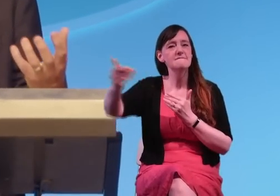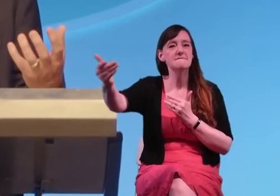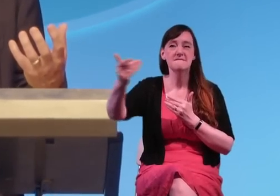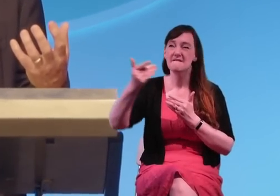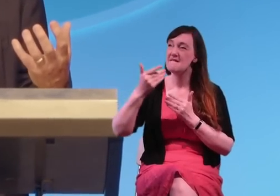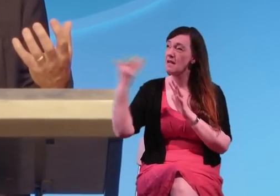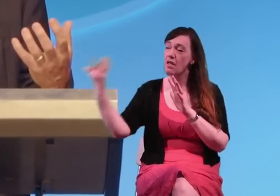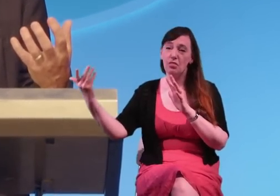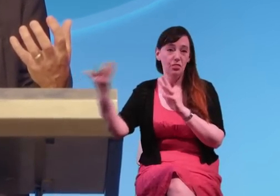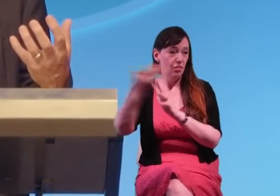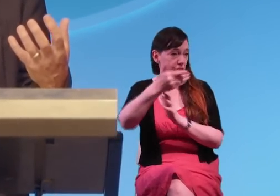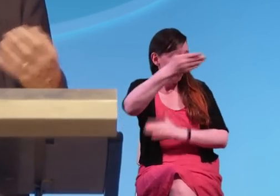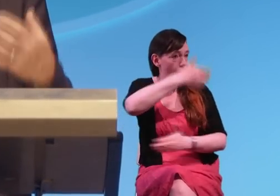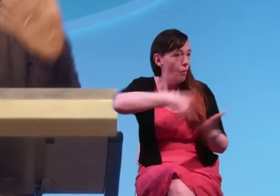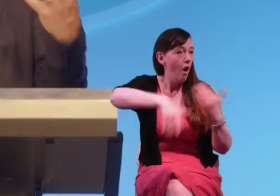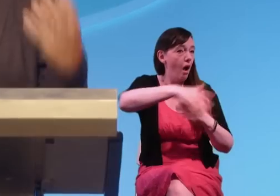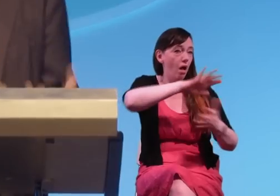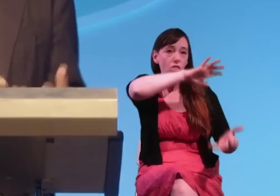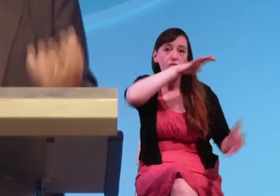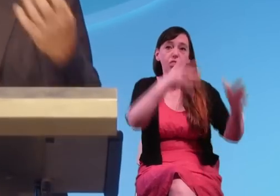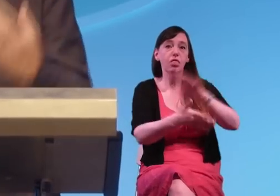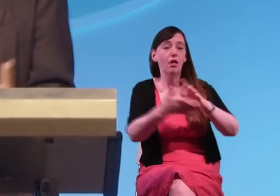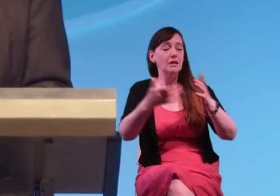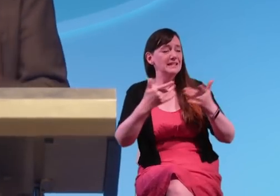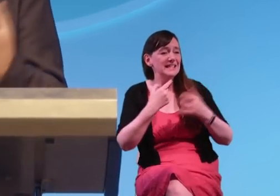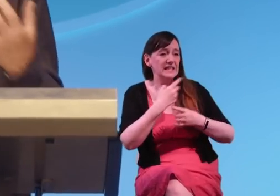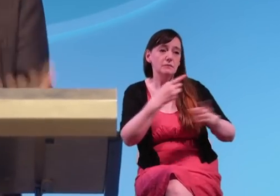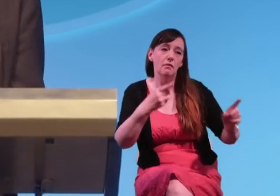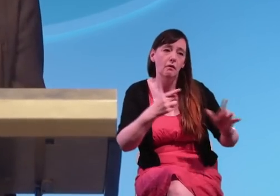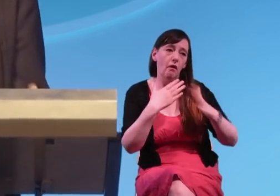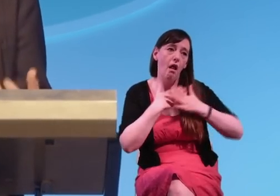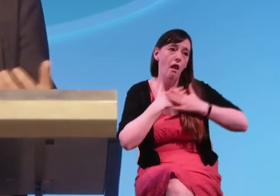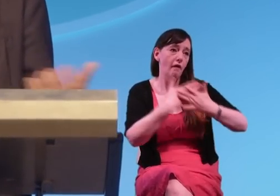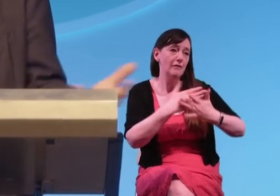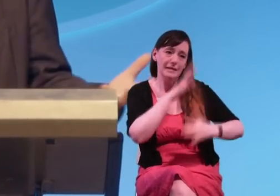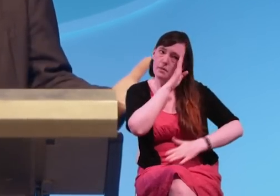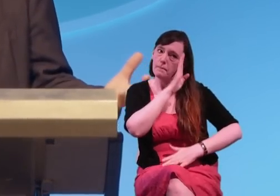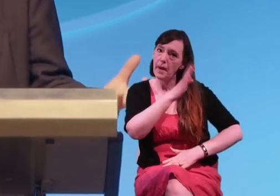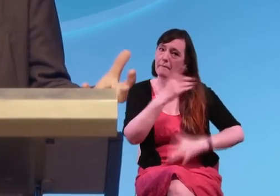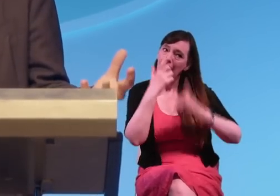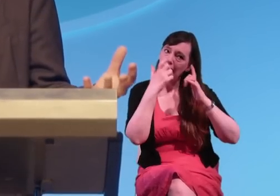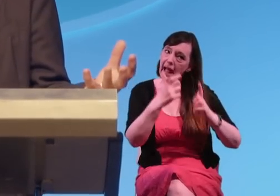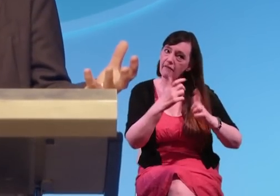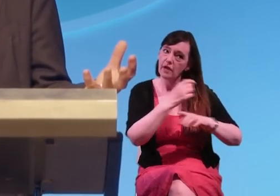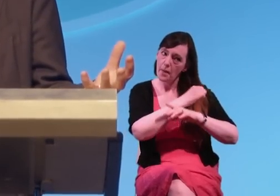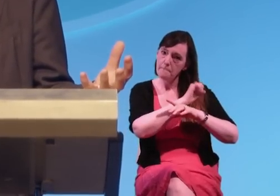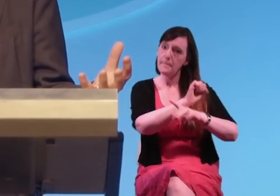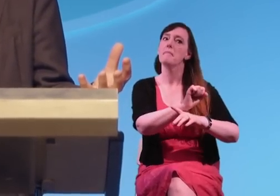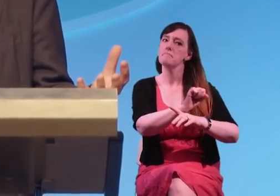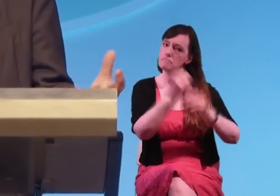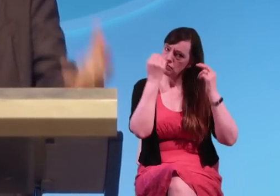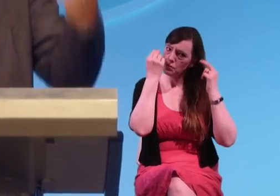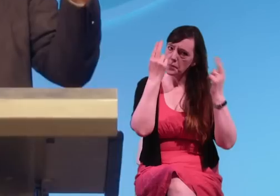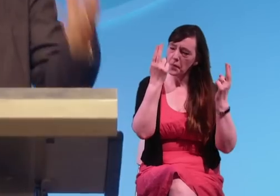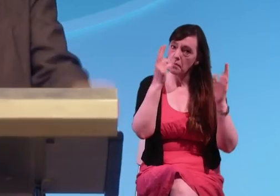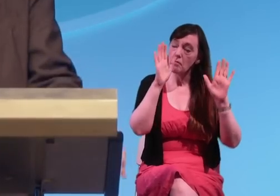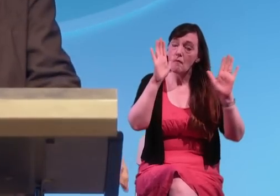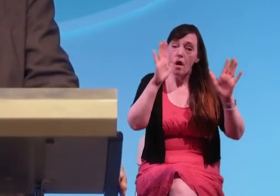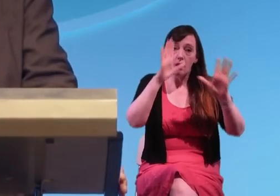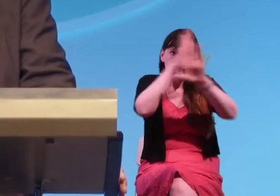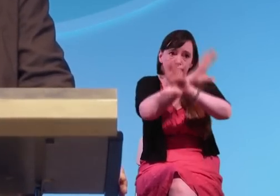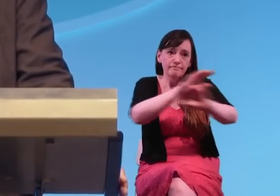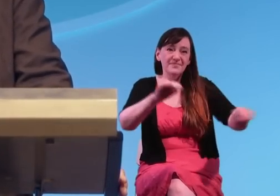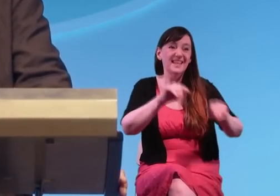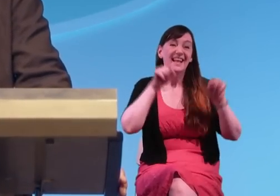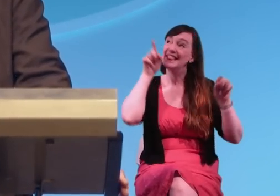by its own testimony, to speak lovingly, carefully, directly, forcefully, if we may, and yet to tell them,